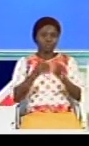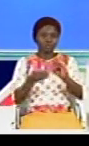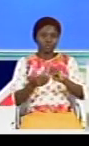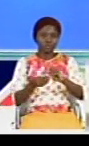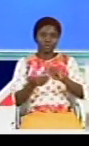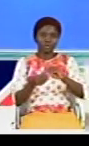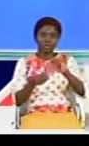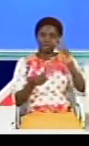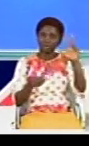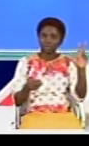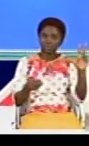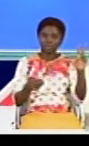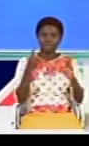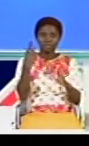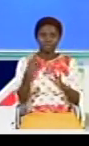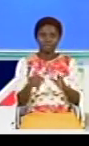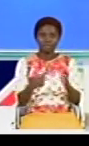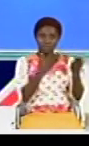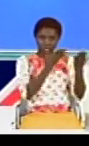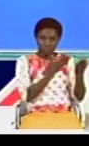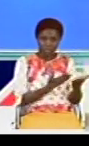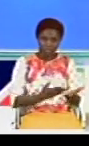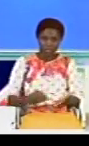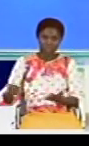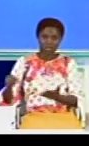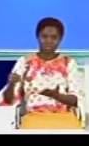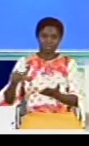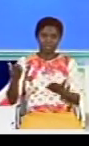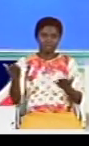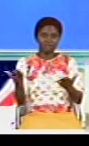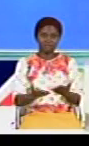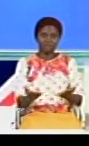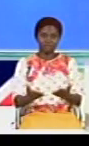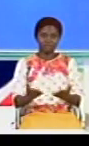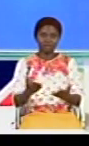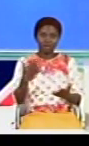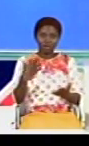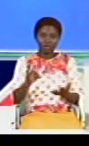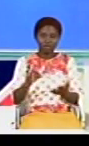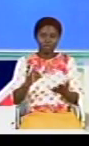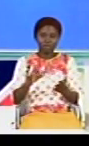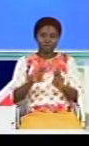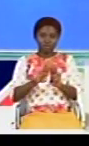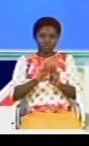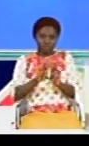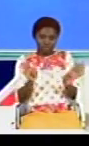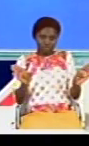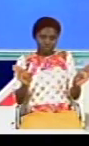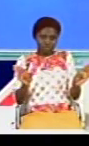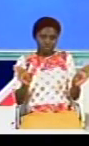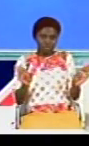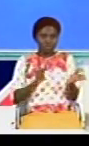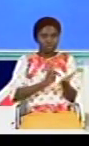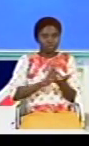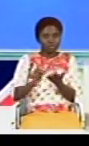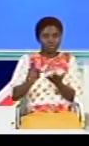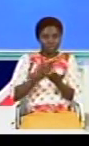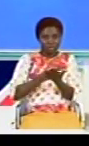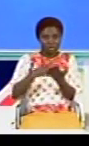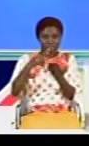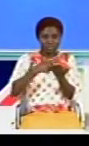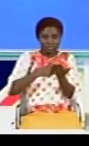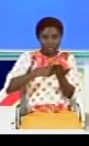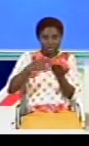bringing forth of transparent righteousness and true holiness. The